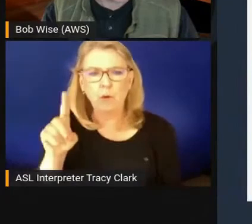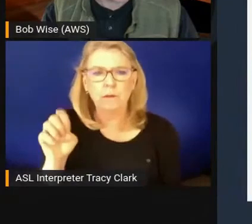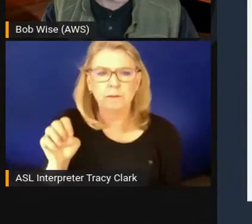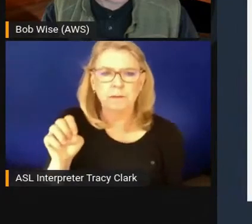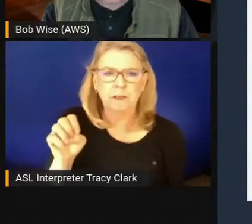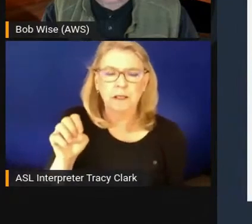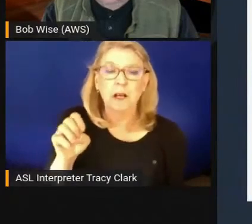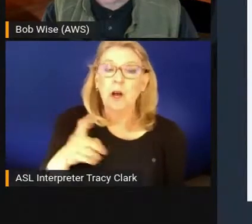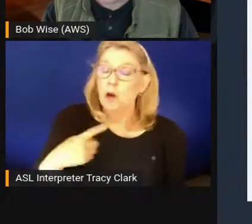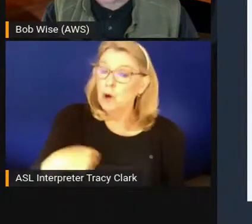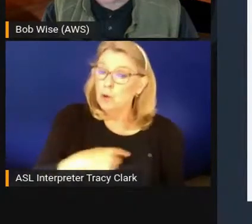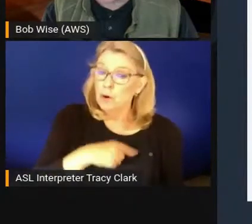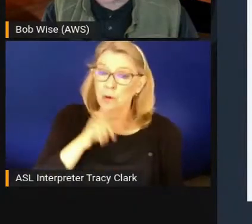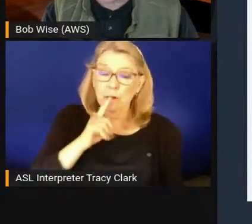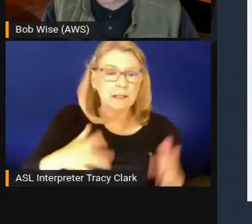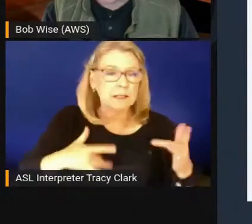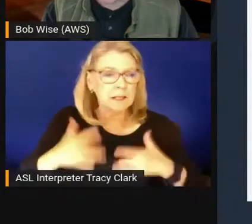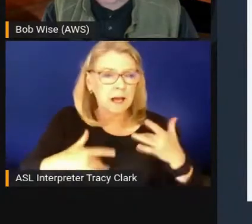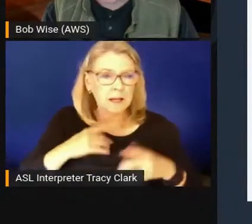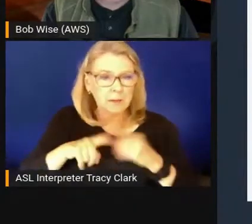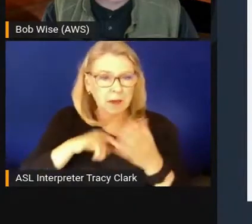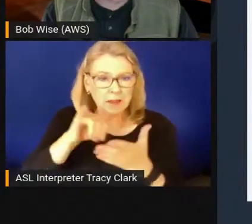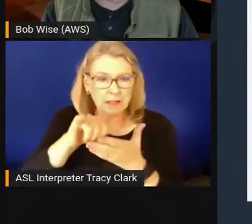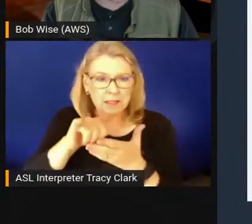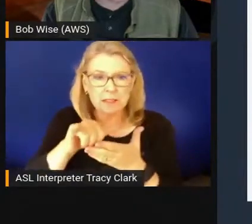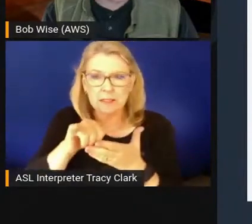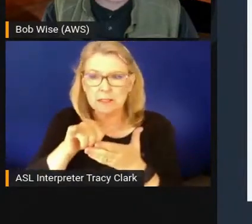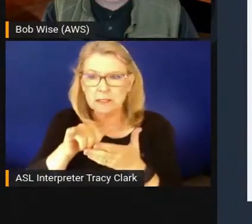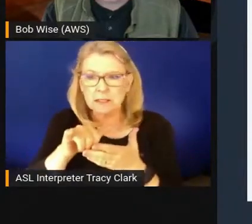We are really excited about this.